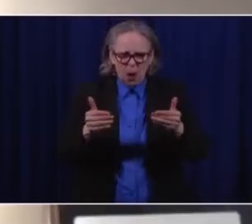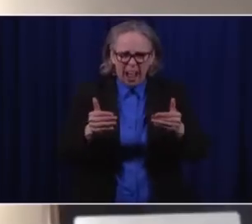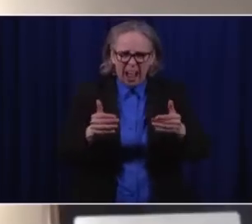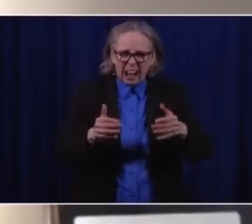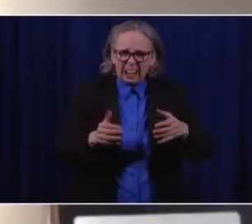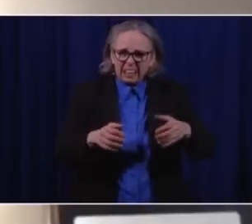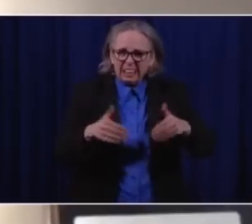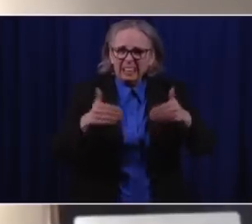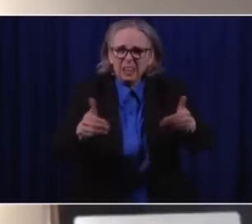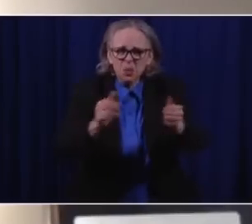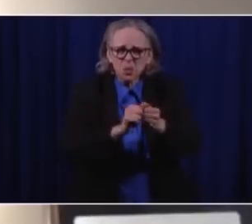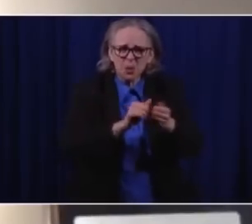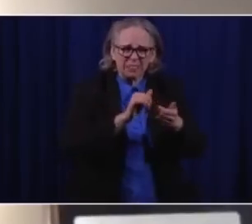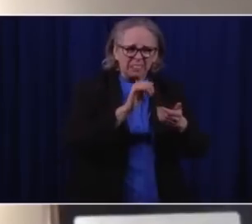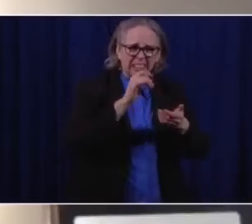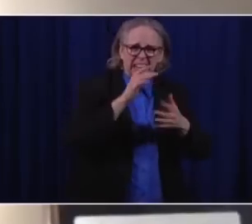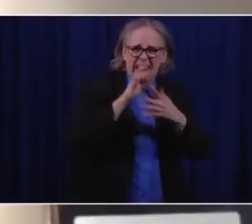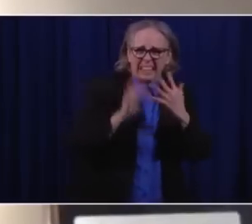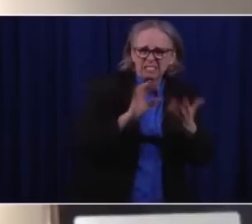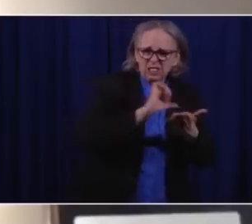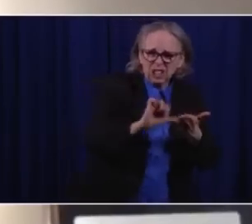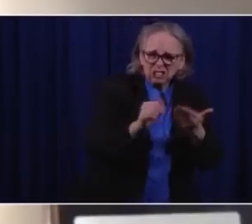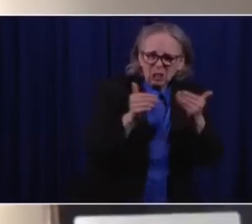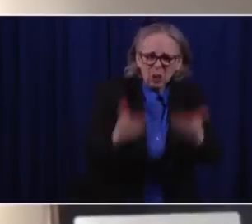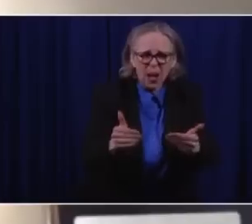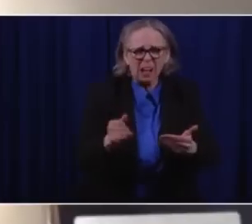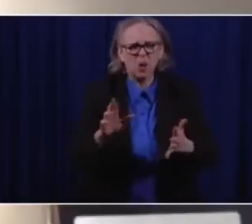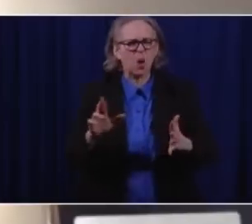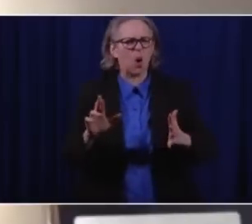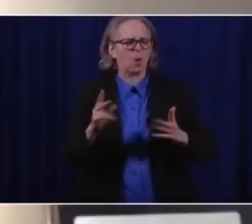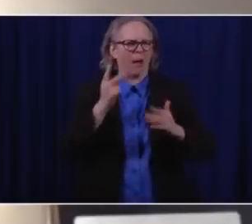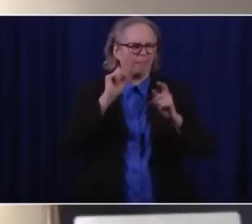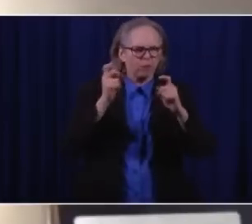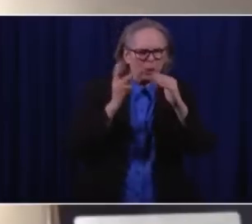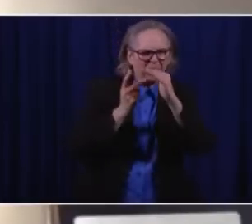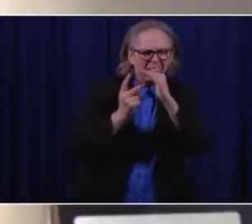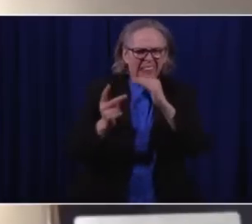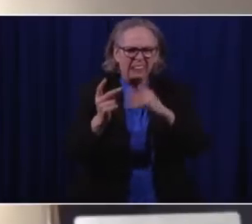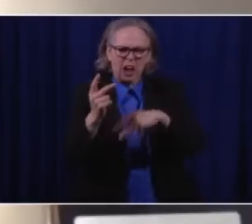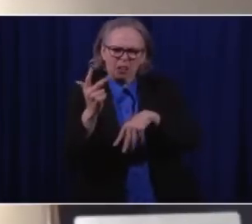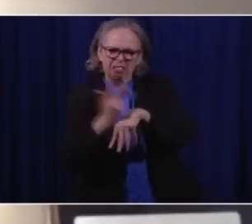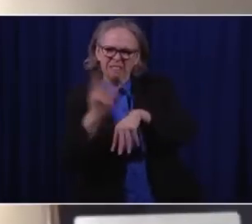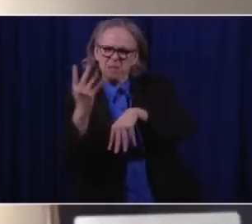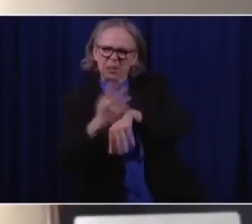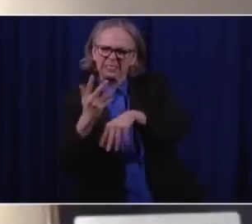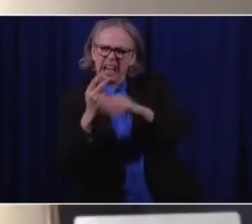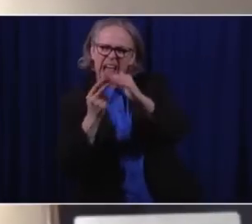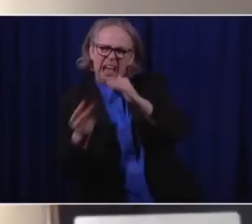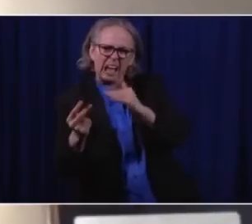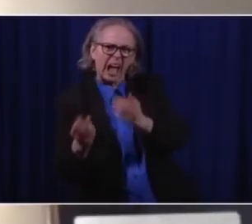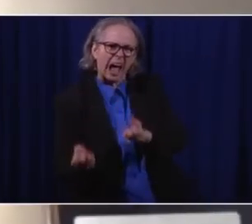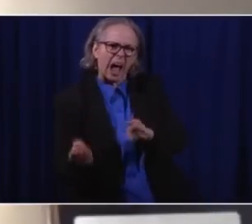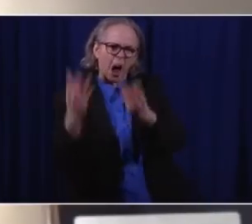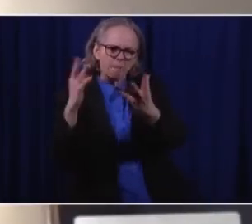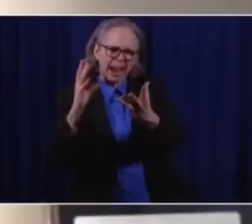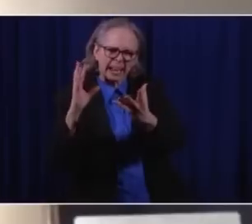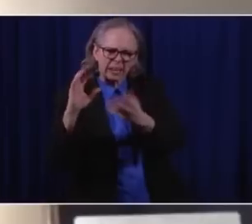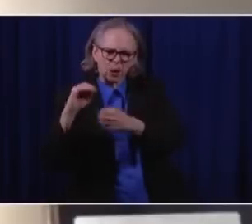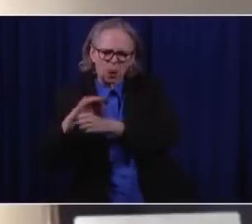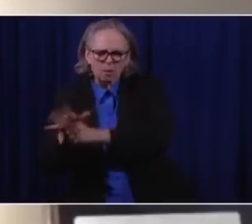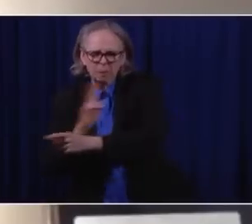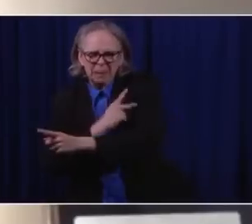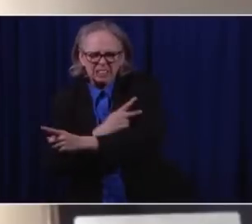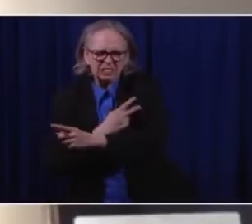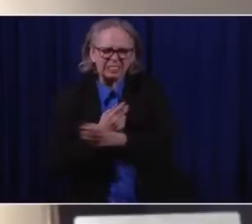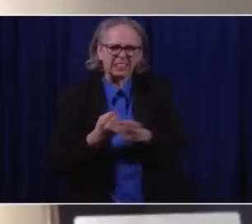know, every day we try to look 3 or 4 days ahead and project how many beds we'll have, how many COVID patients we'll have, how many staff we